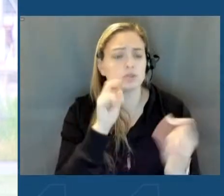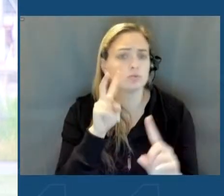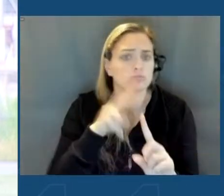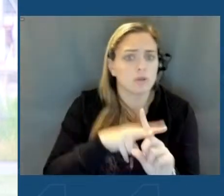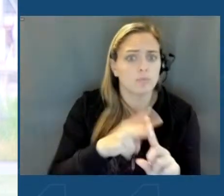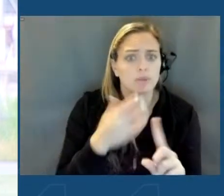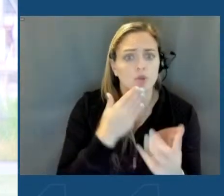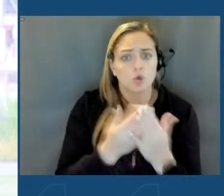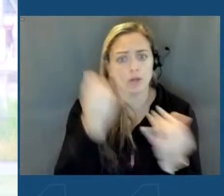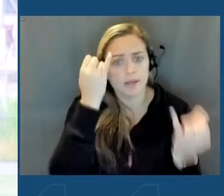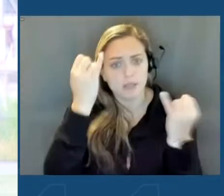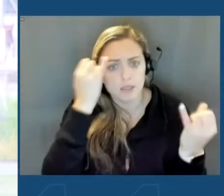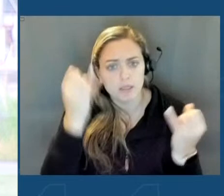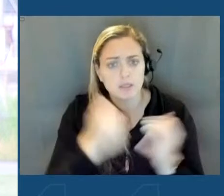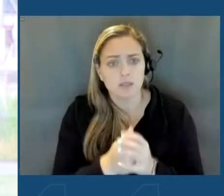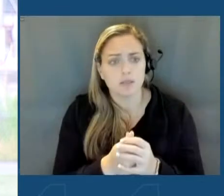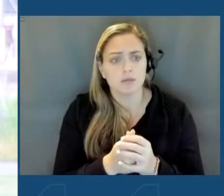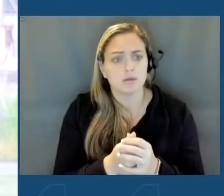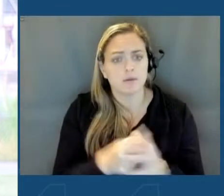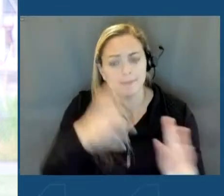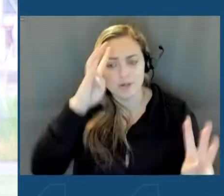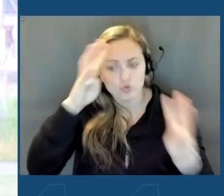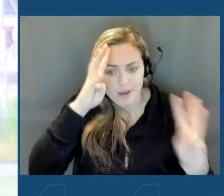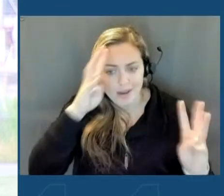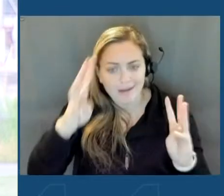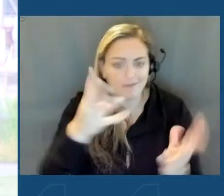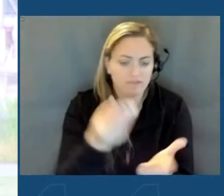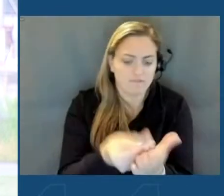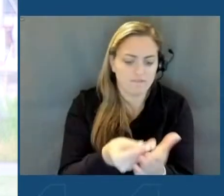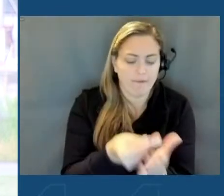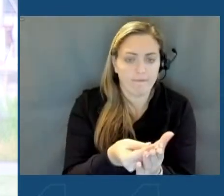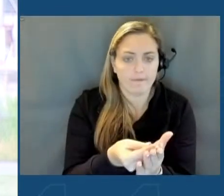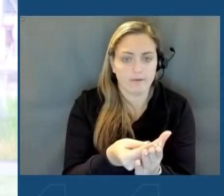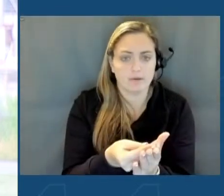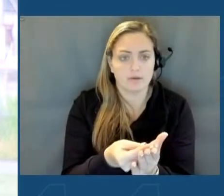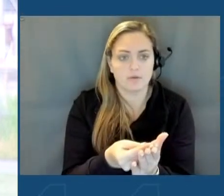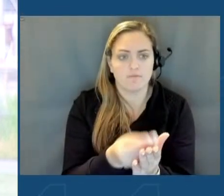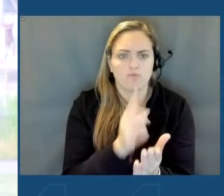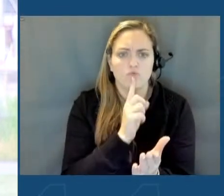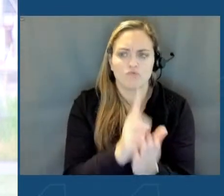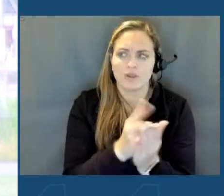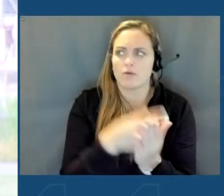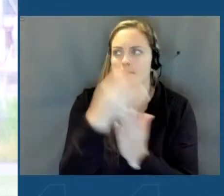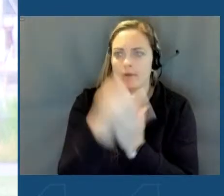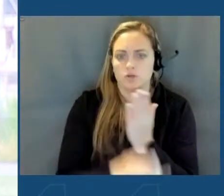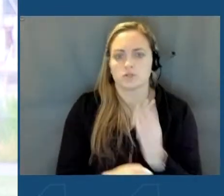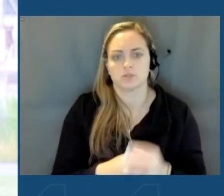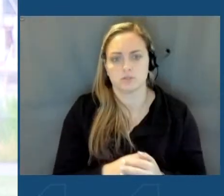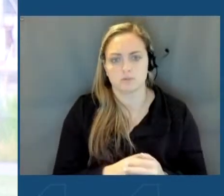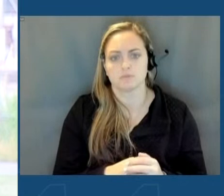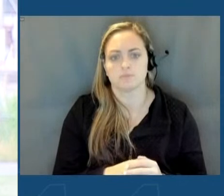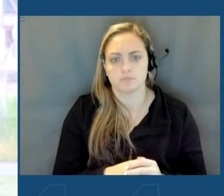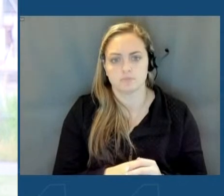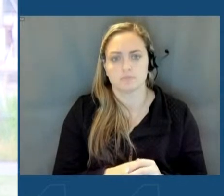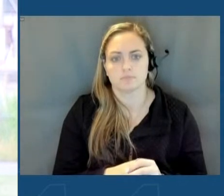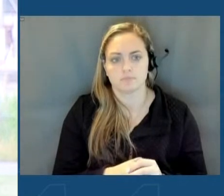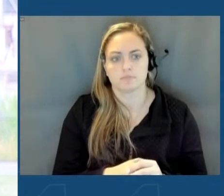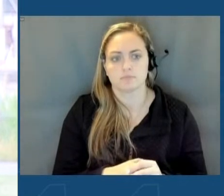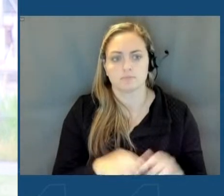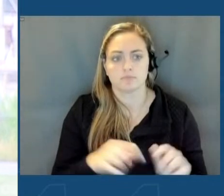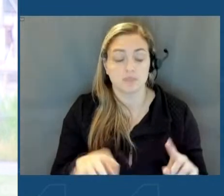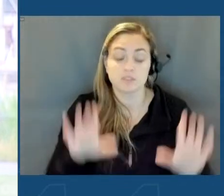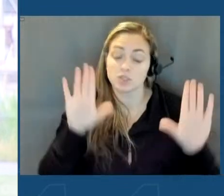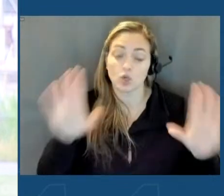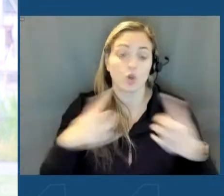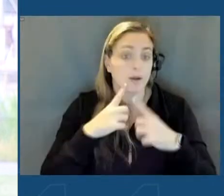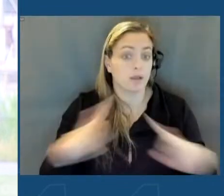good ideas, and to be creative in the financing of real projects. So this is a great announcement,